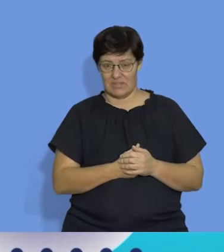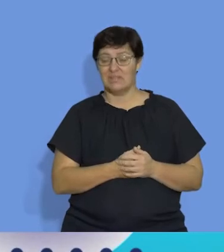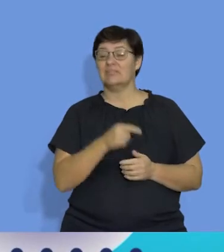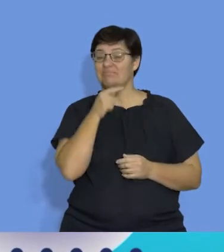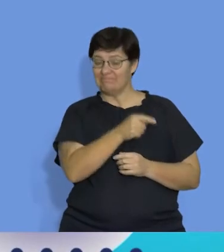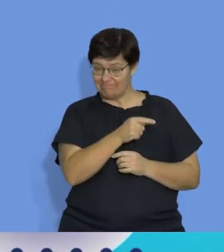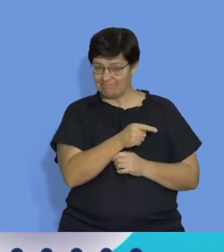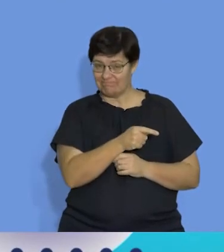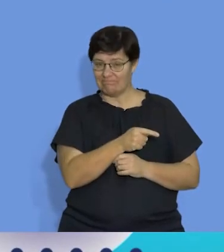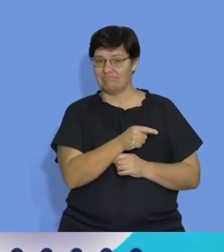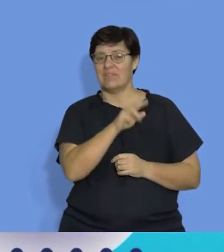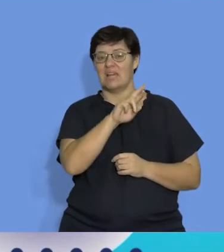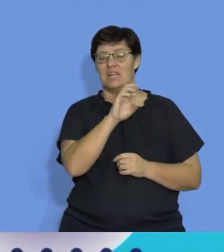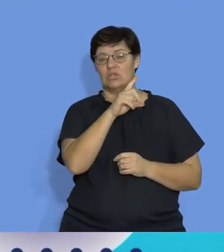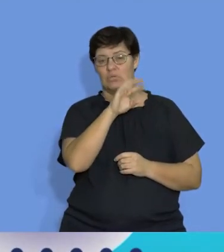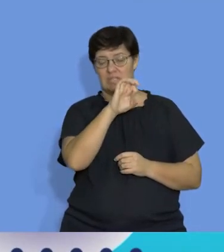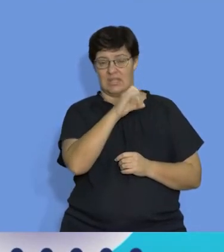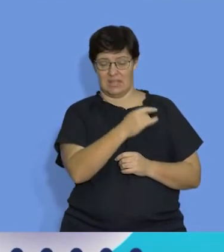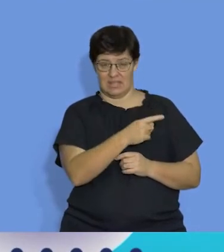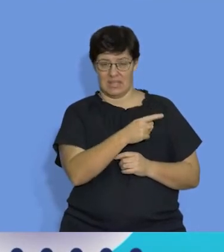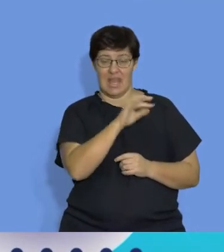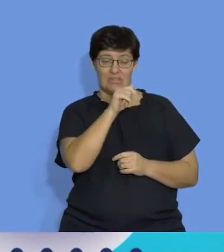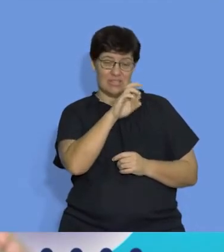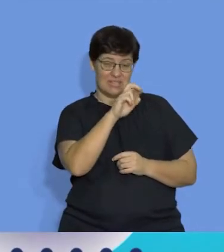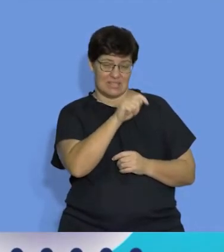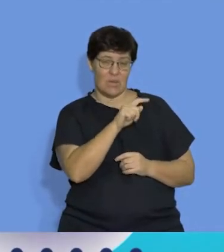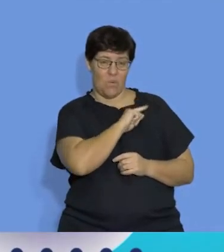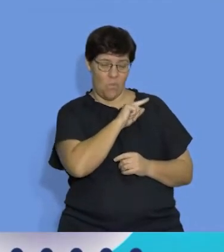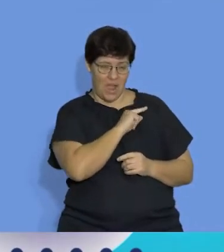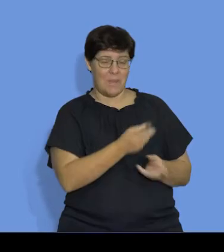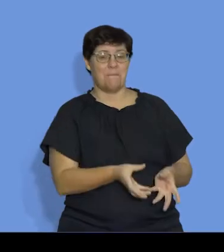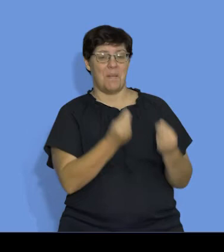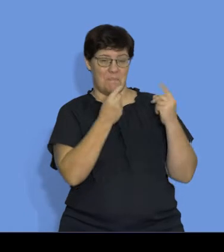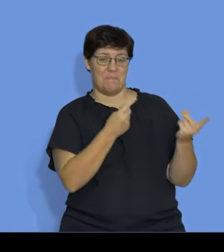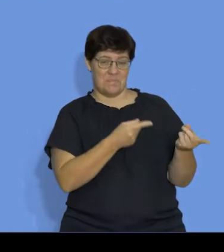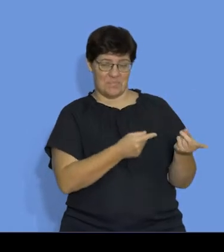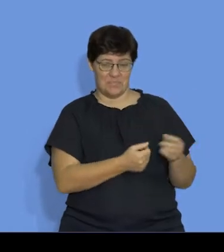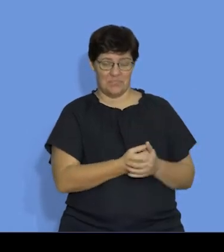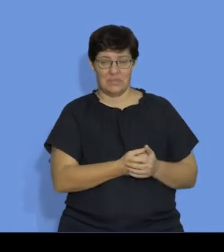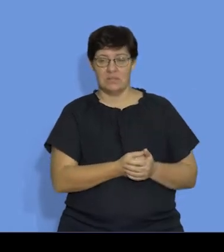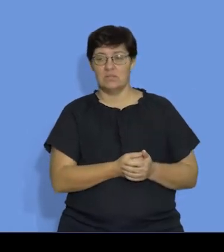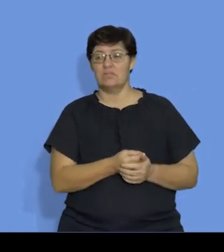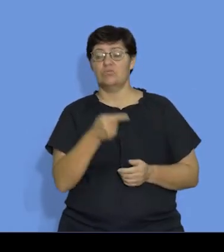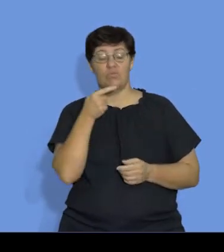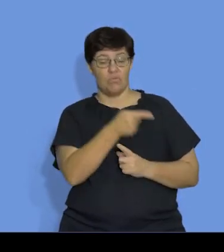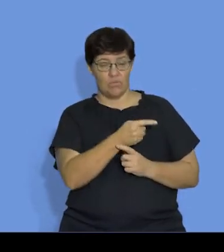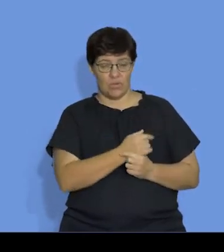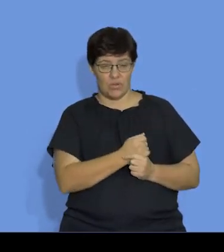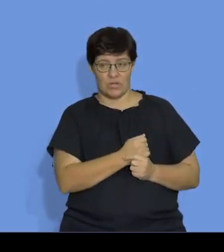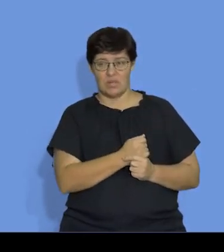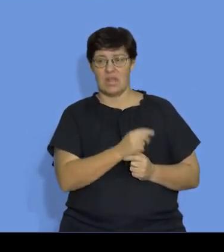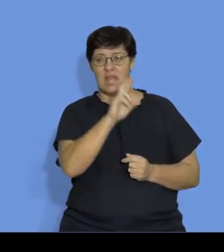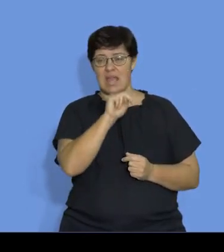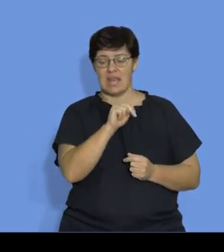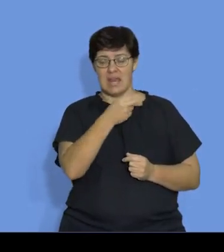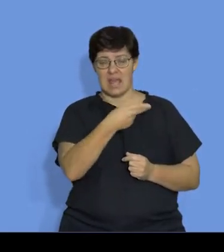your reducing agent because it undergoes oxidation. Right. So in this case, the nitrogen